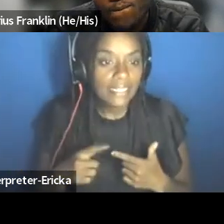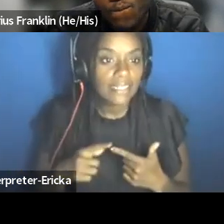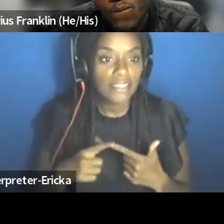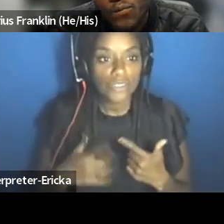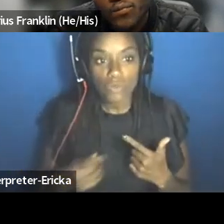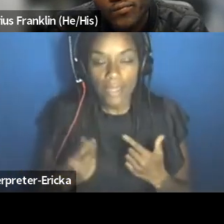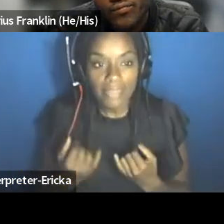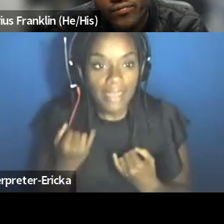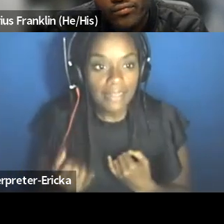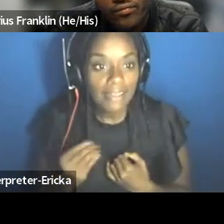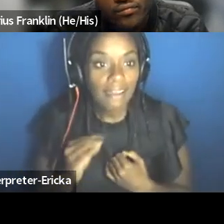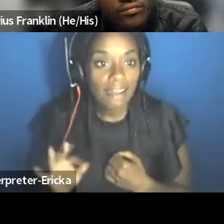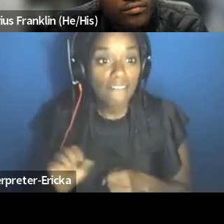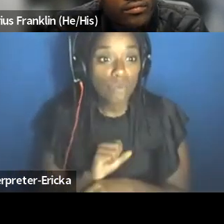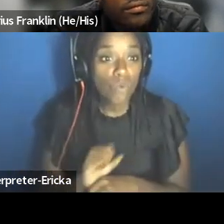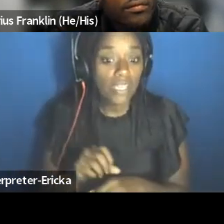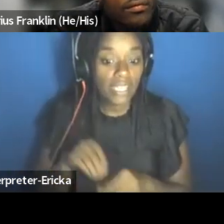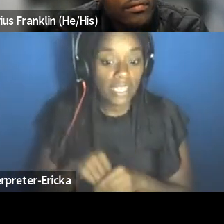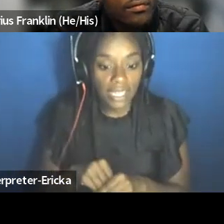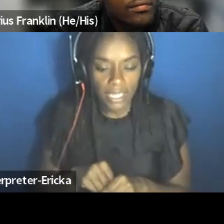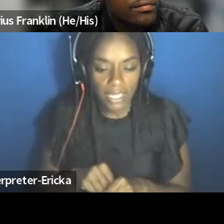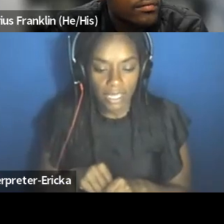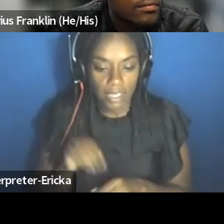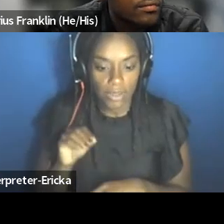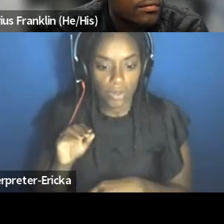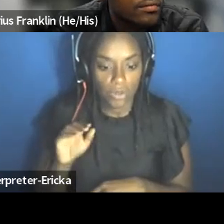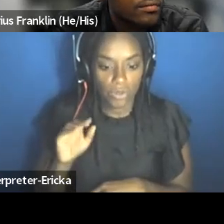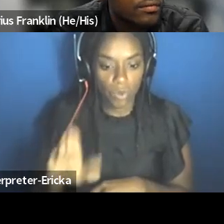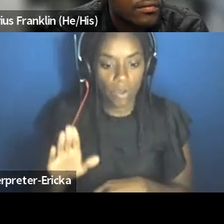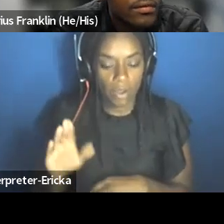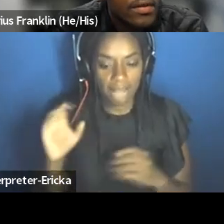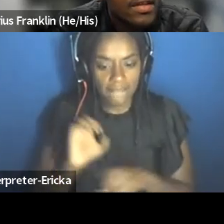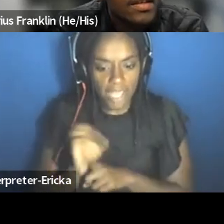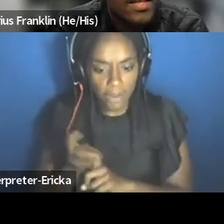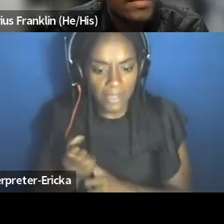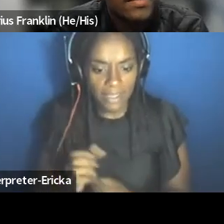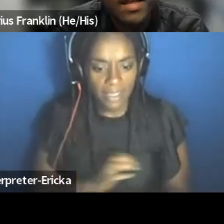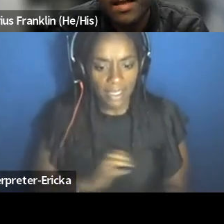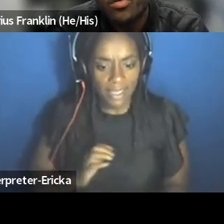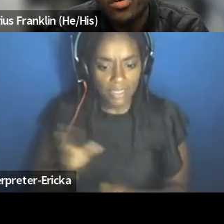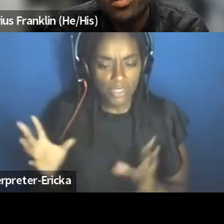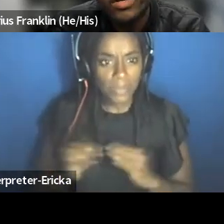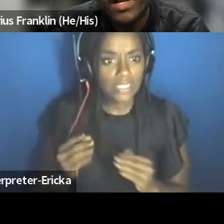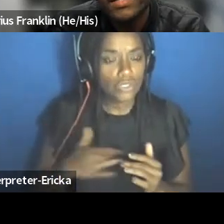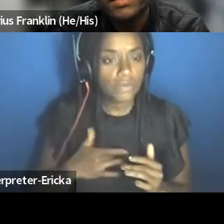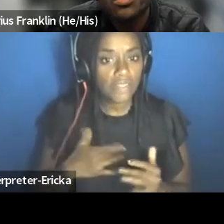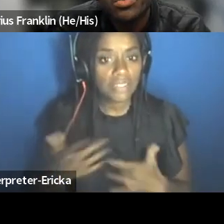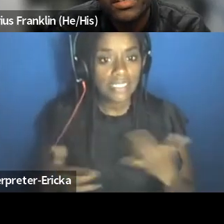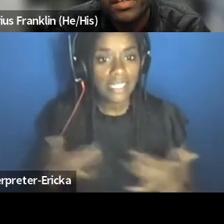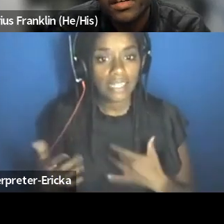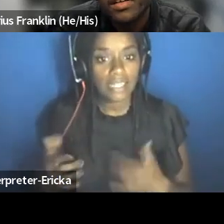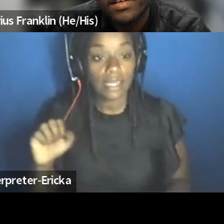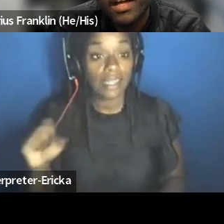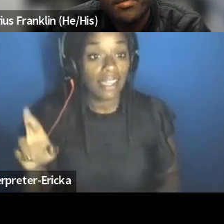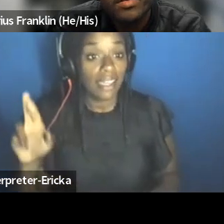idea of working in your built environment? Do you feel comfortable at council meetings? Kathy, real quick, I just